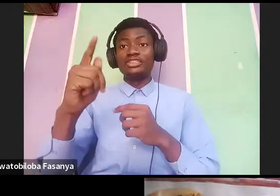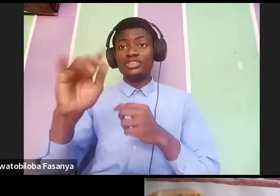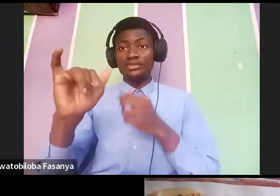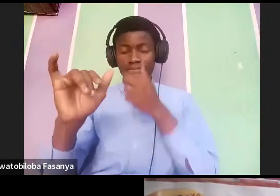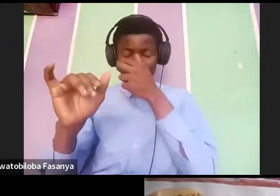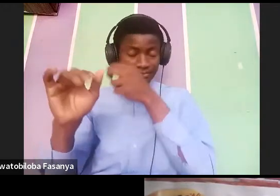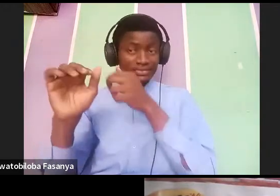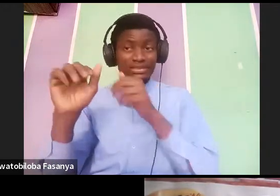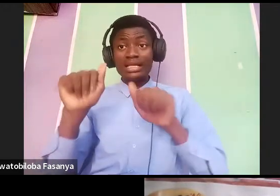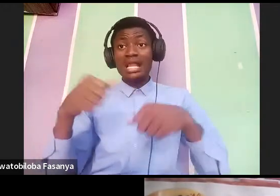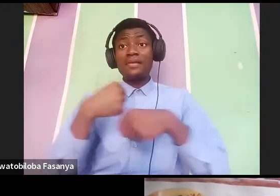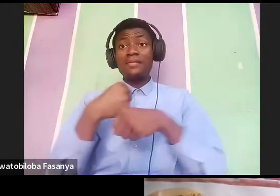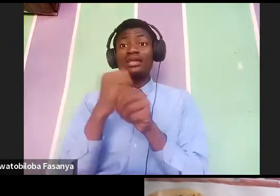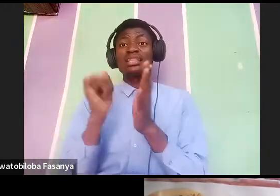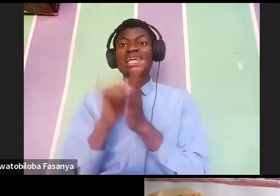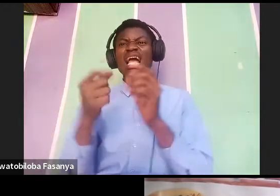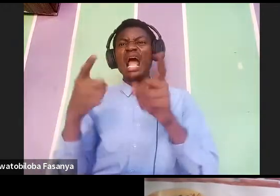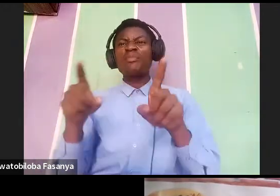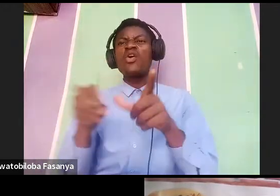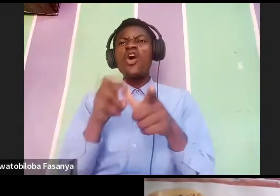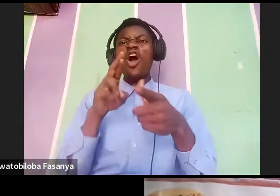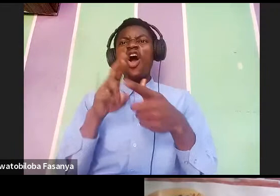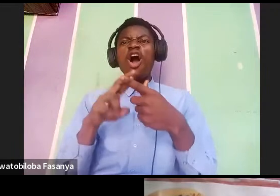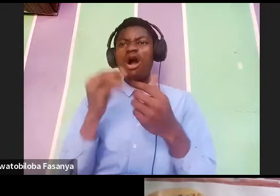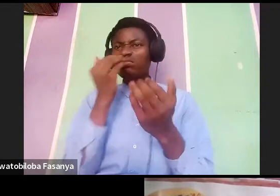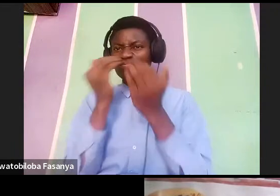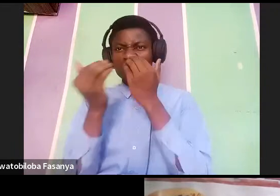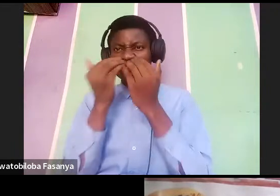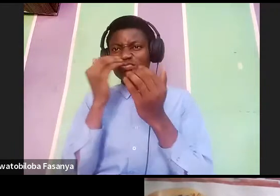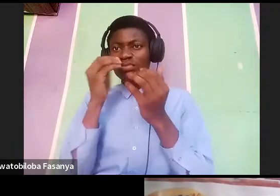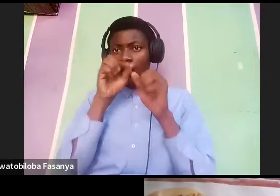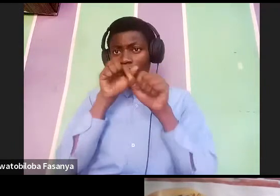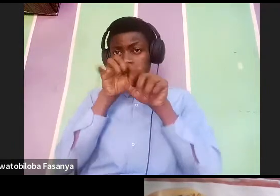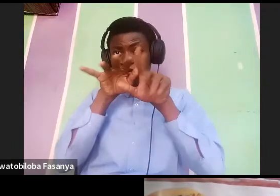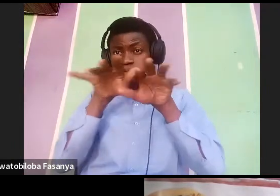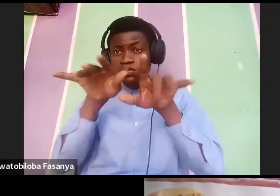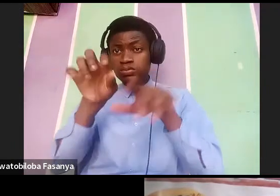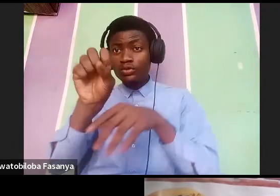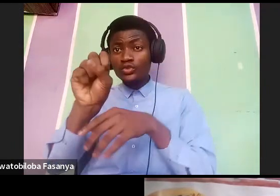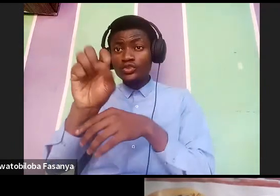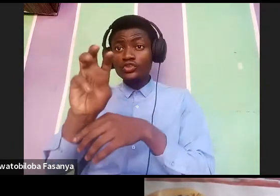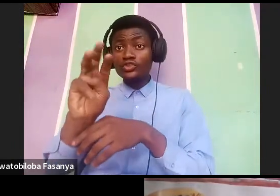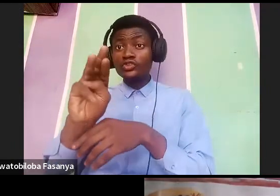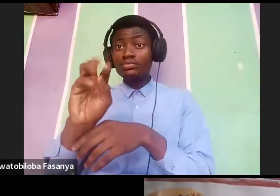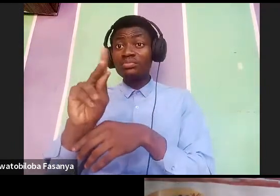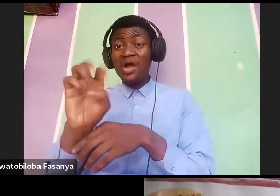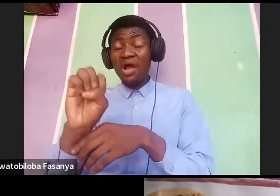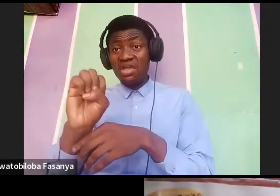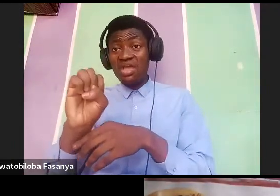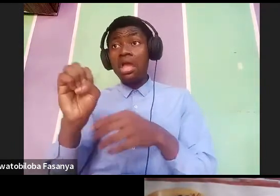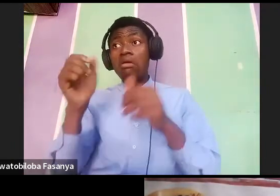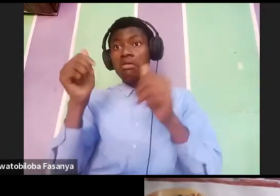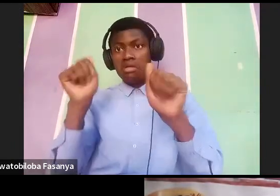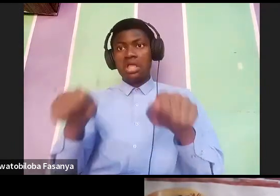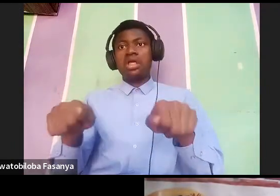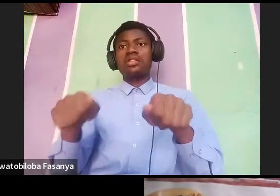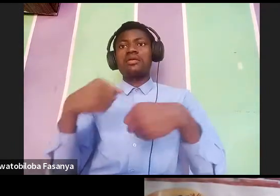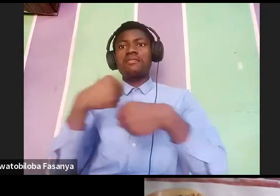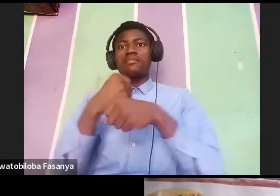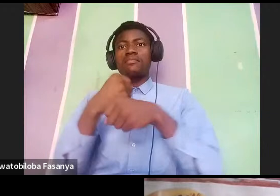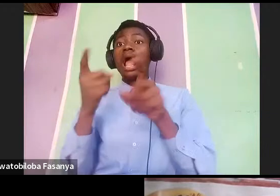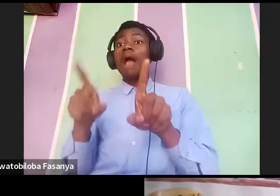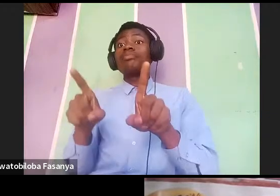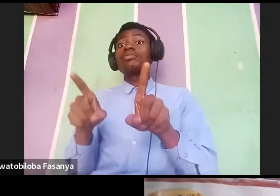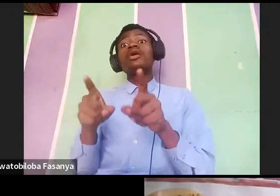other things can cause it. So once we can identify the cause first, for example, if it's smoke or something else, we need to take the person away from